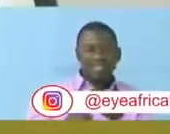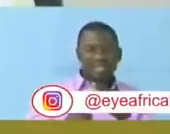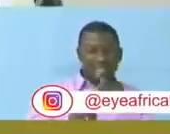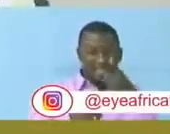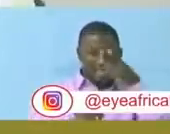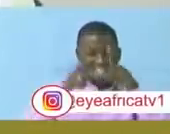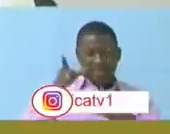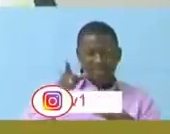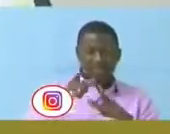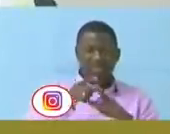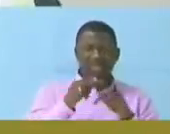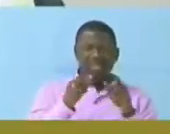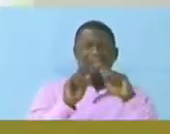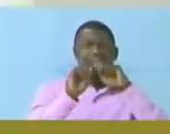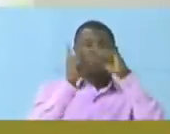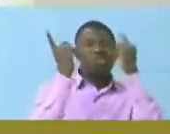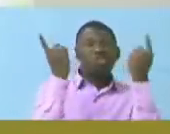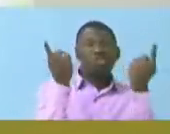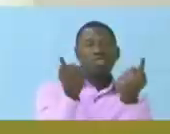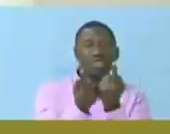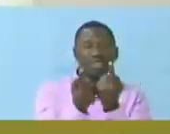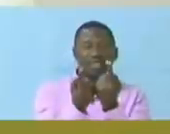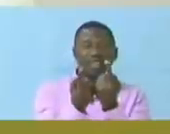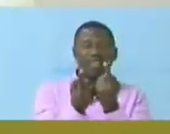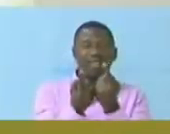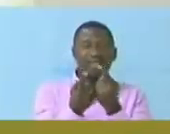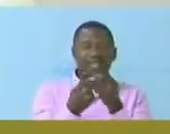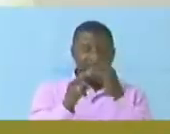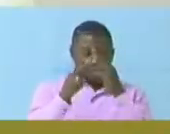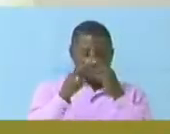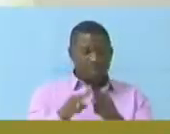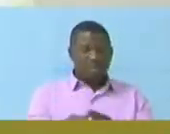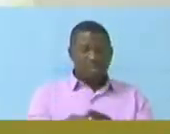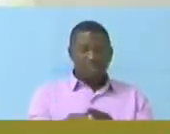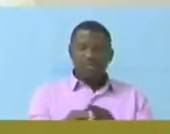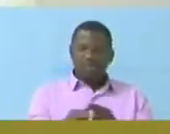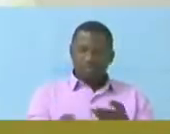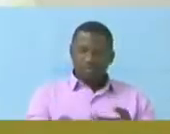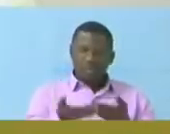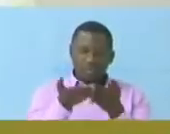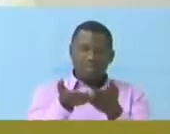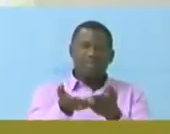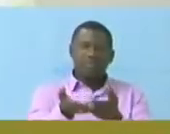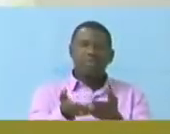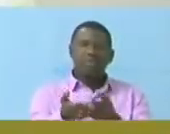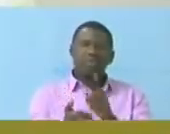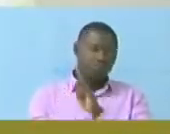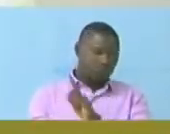general courtesy would be accorded to one another.